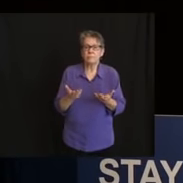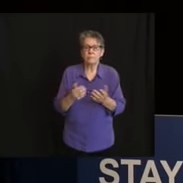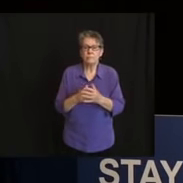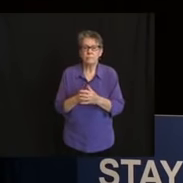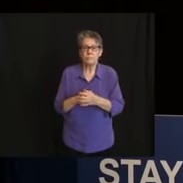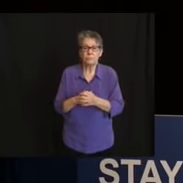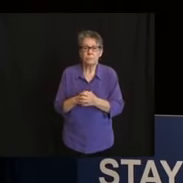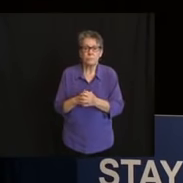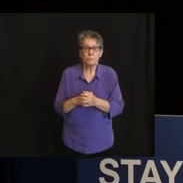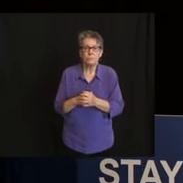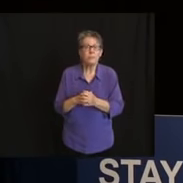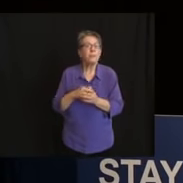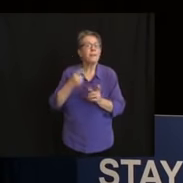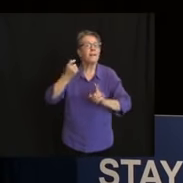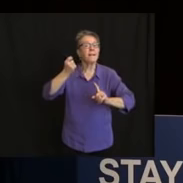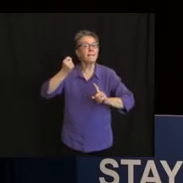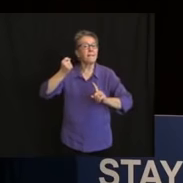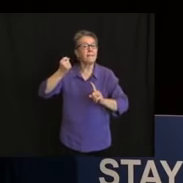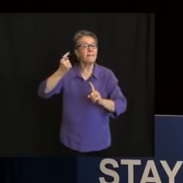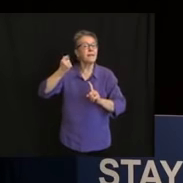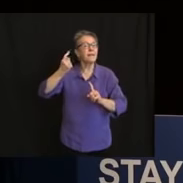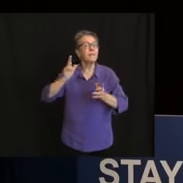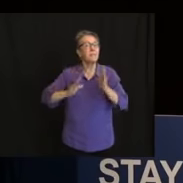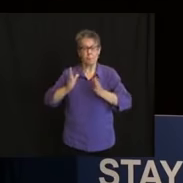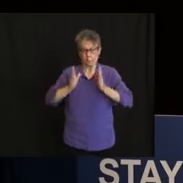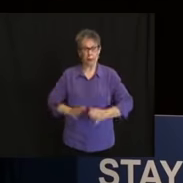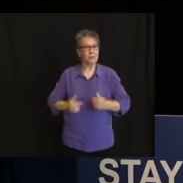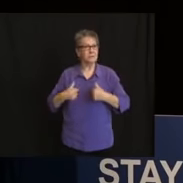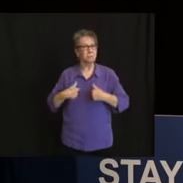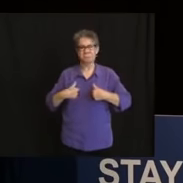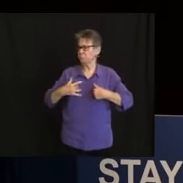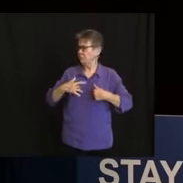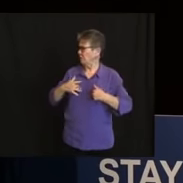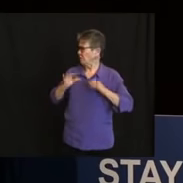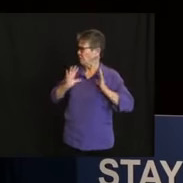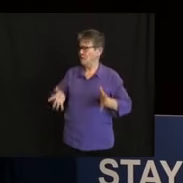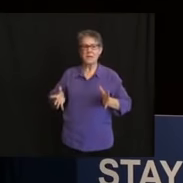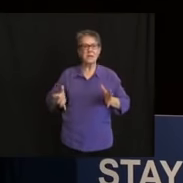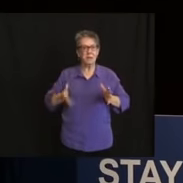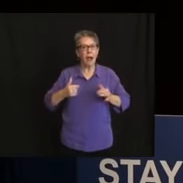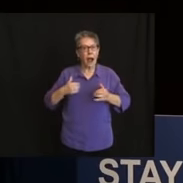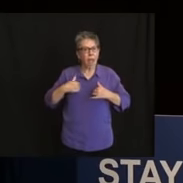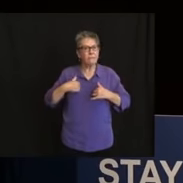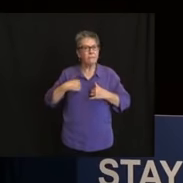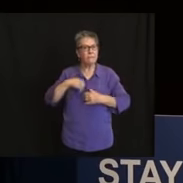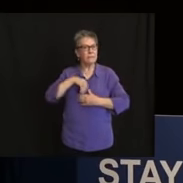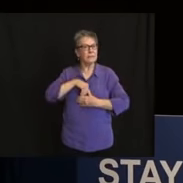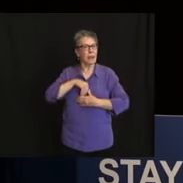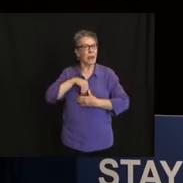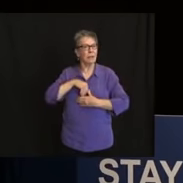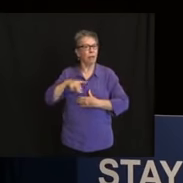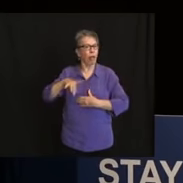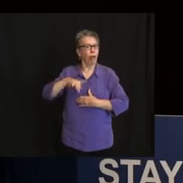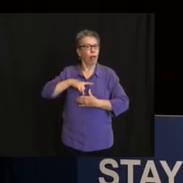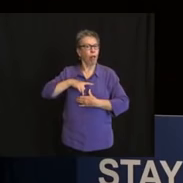said, we are thinking about where opportunities where testing might